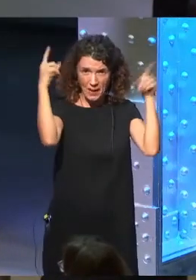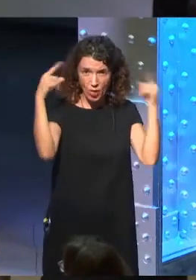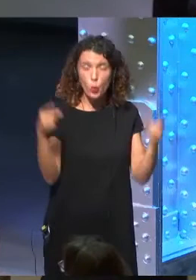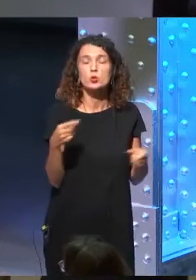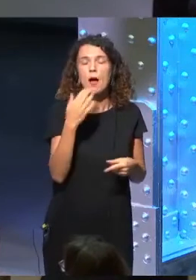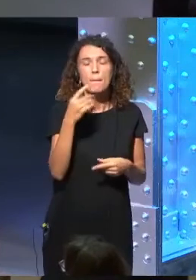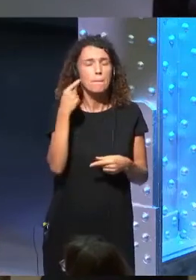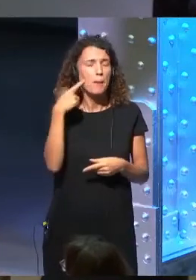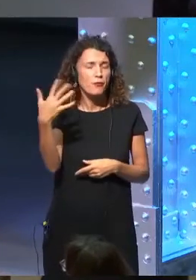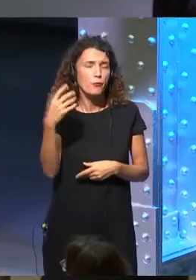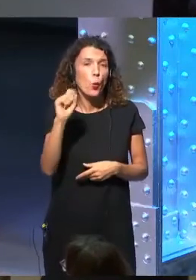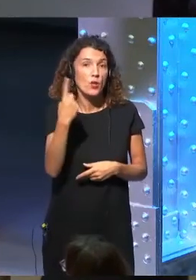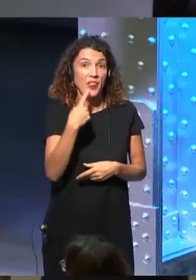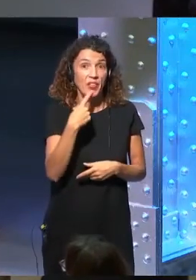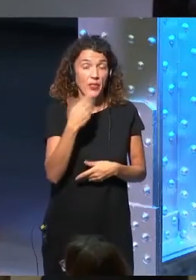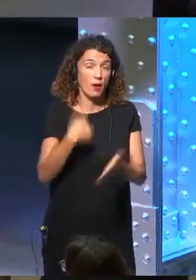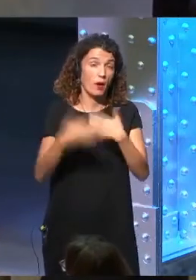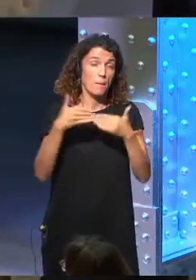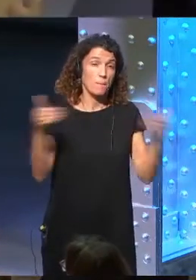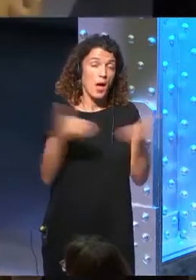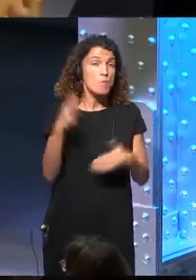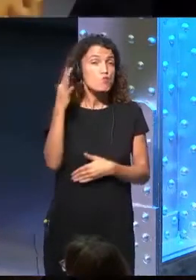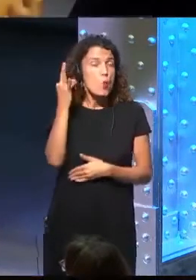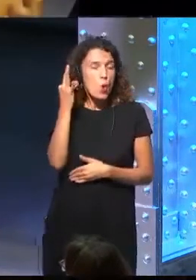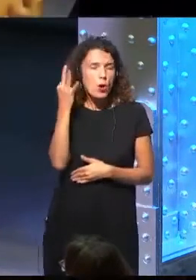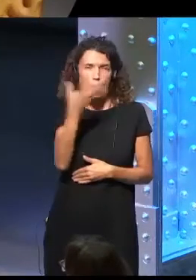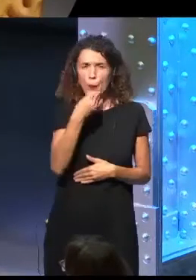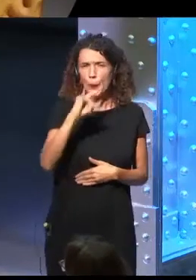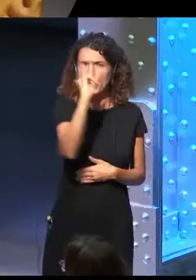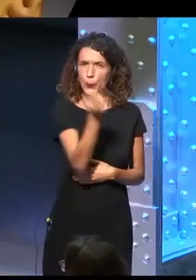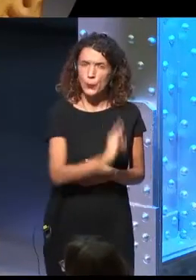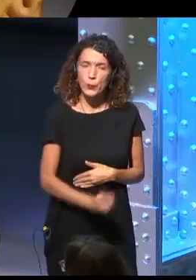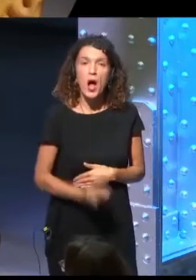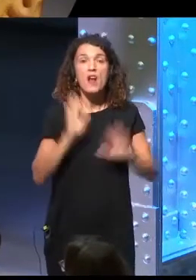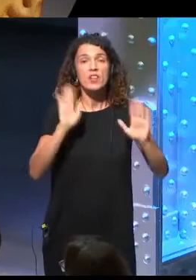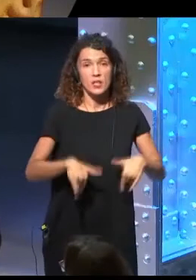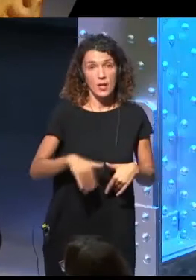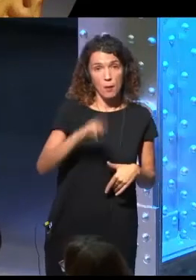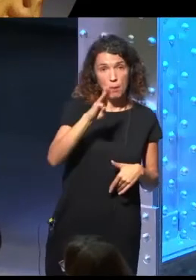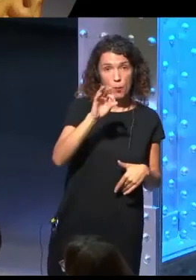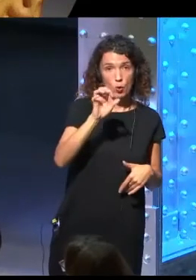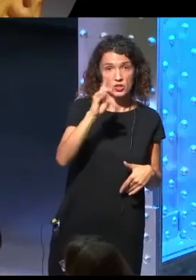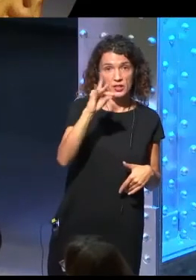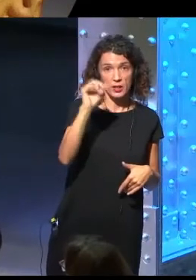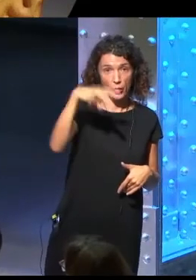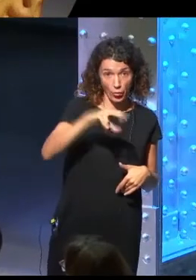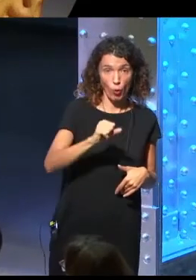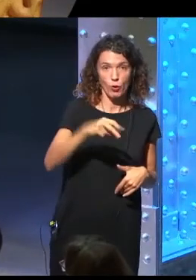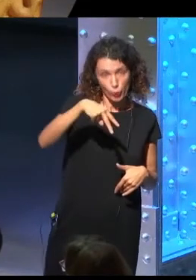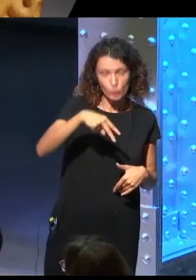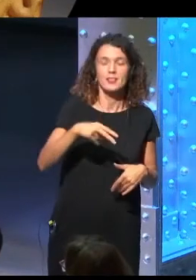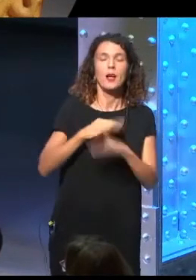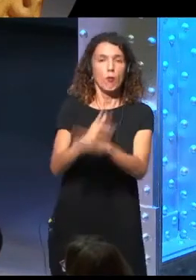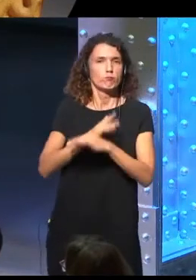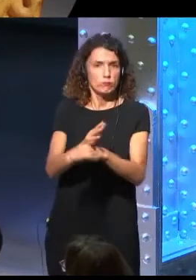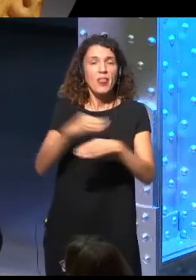her originally as a beautiful woman raped by the god Poseidon in a temple of the goddess Athena, who